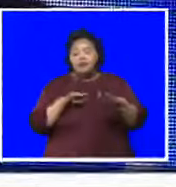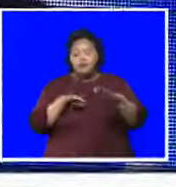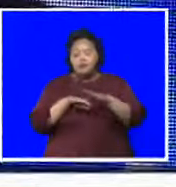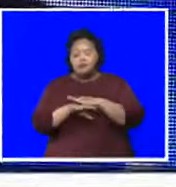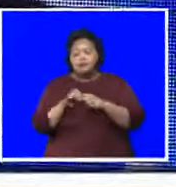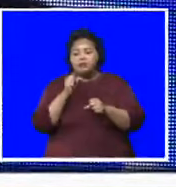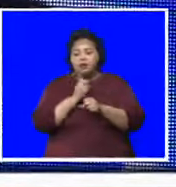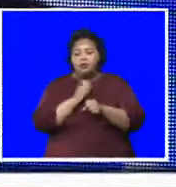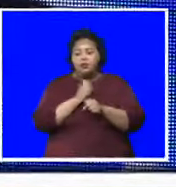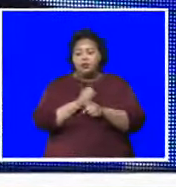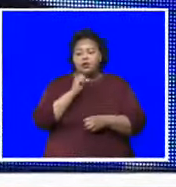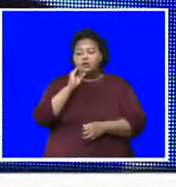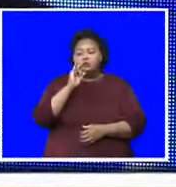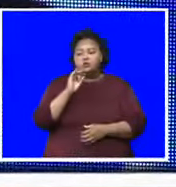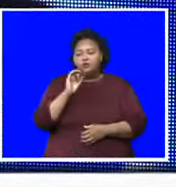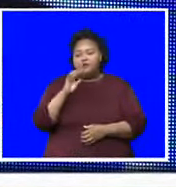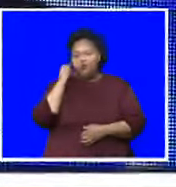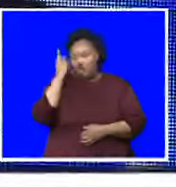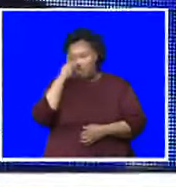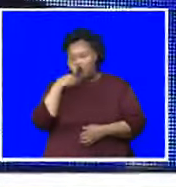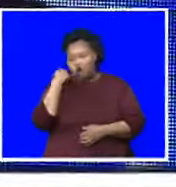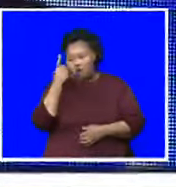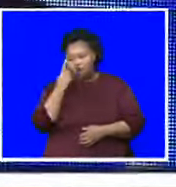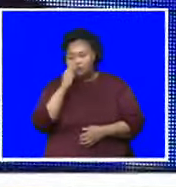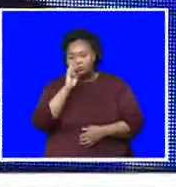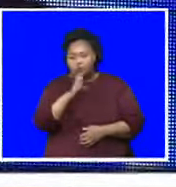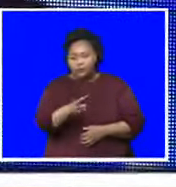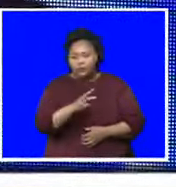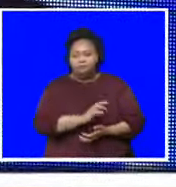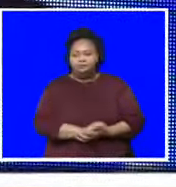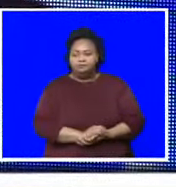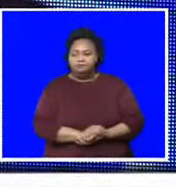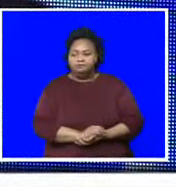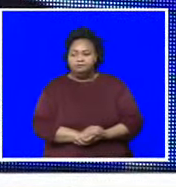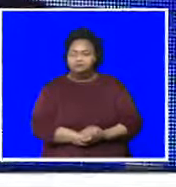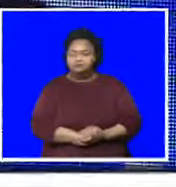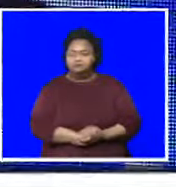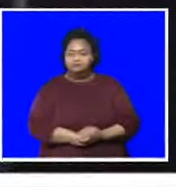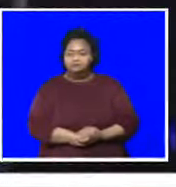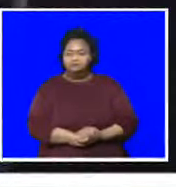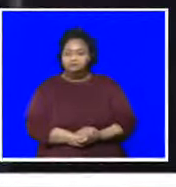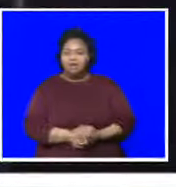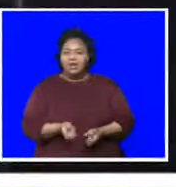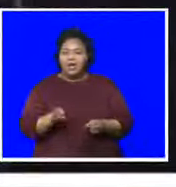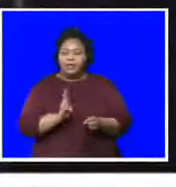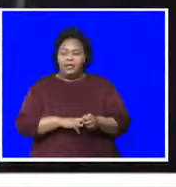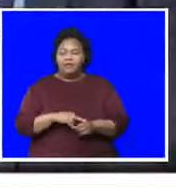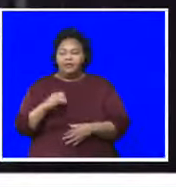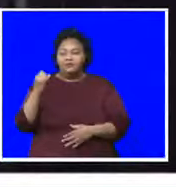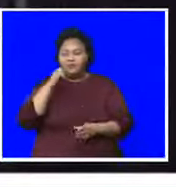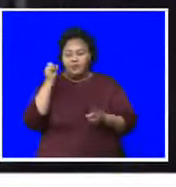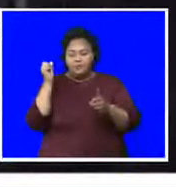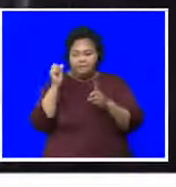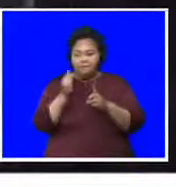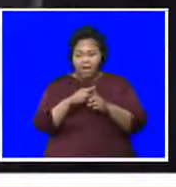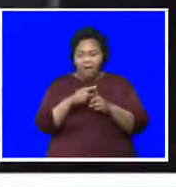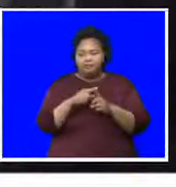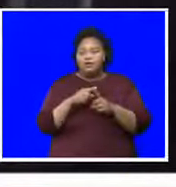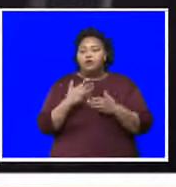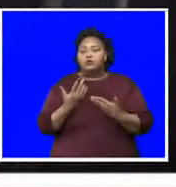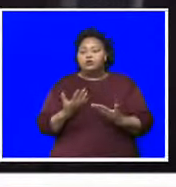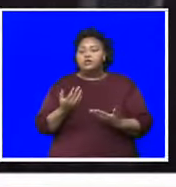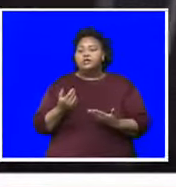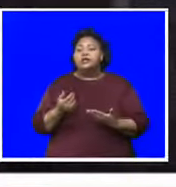of the mobile platform transaction and the receipt of the confirmation text message. This project speaks to the